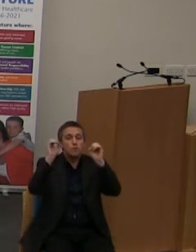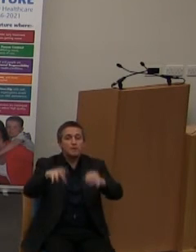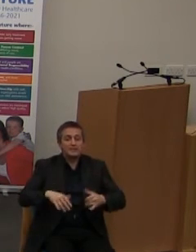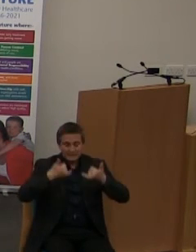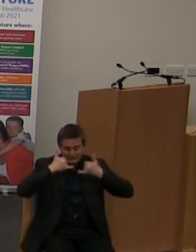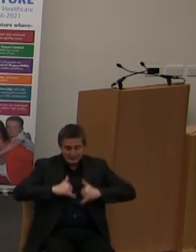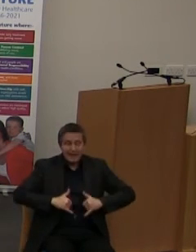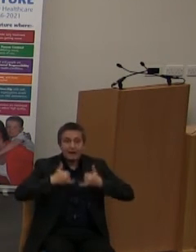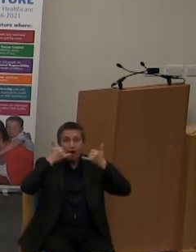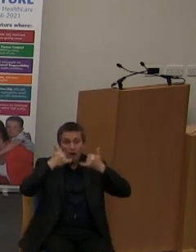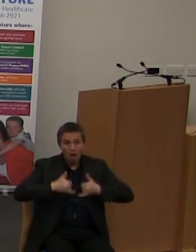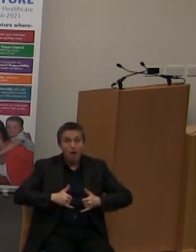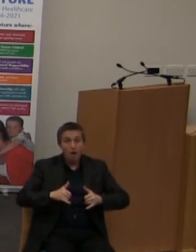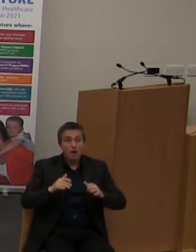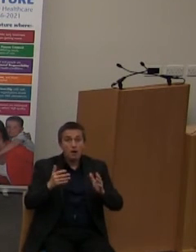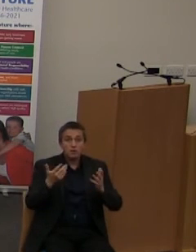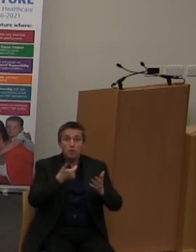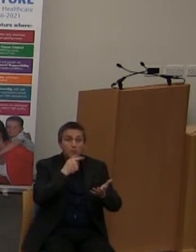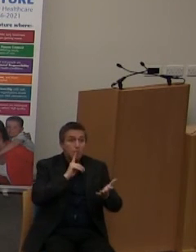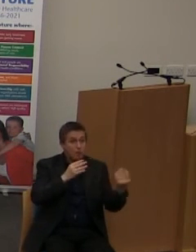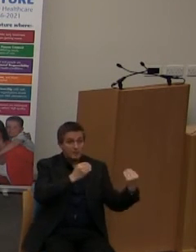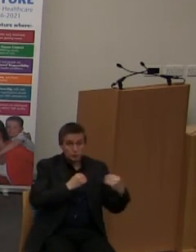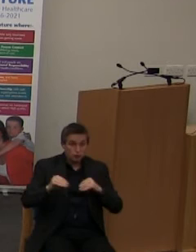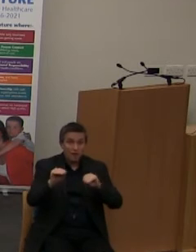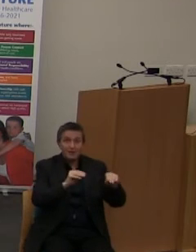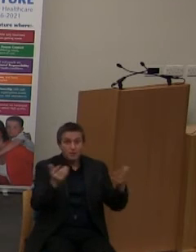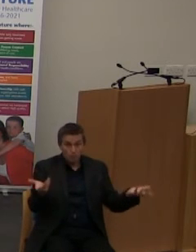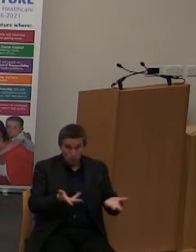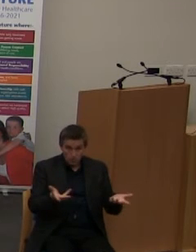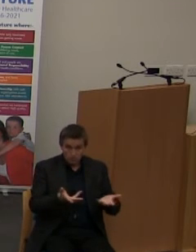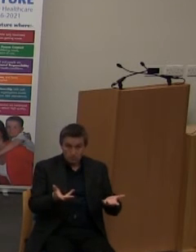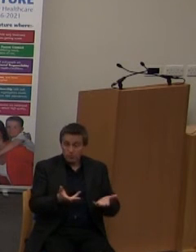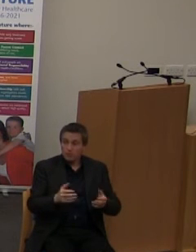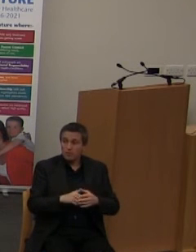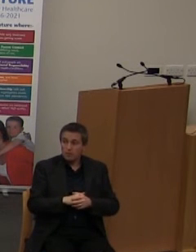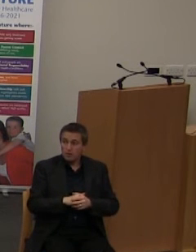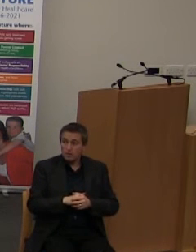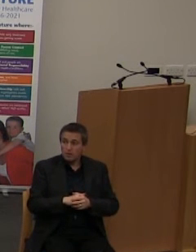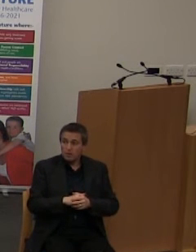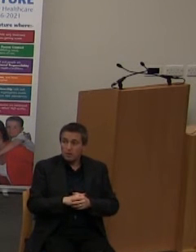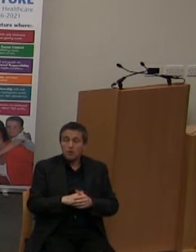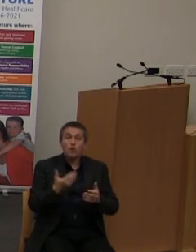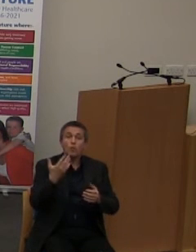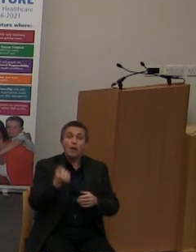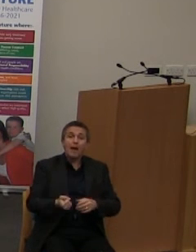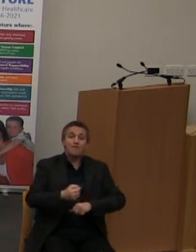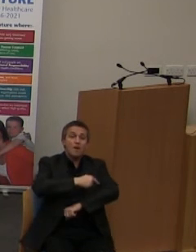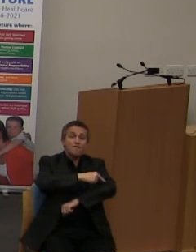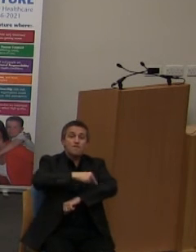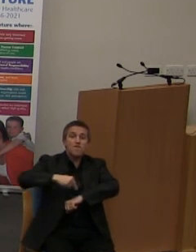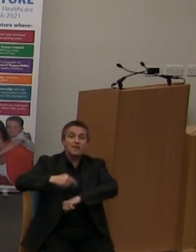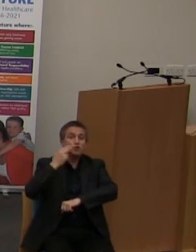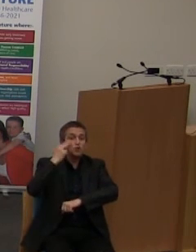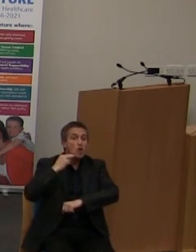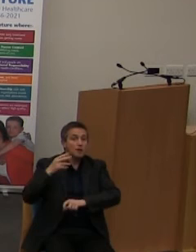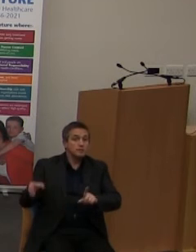trained who are able to report the scans now, so that's a positive step forward. I'm very pleased that we now have a fracture liaison nurse in place,